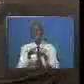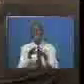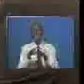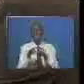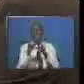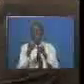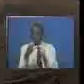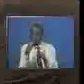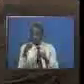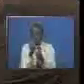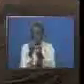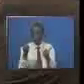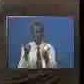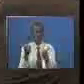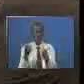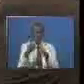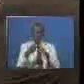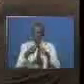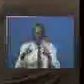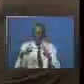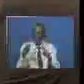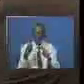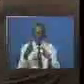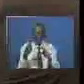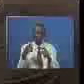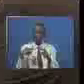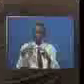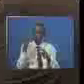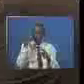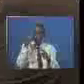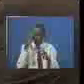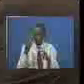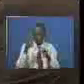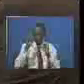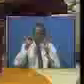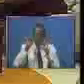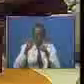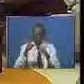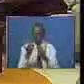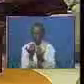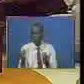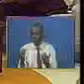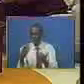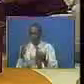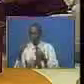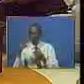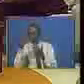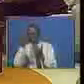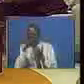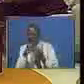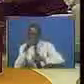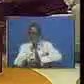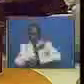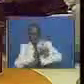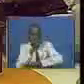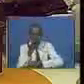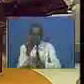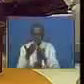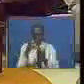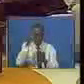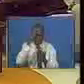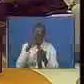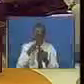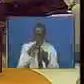see now tell me who decides if the child has to go to blind school or not is is it the parents is it the is the